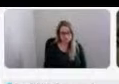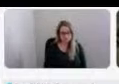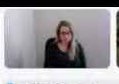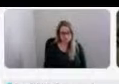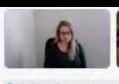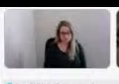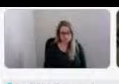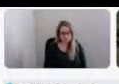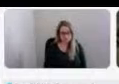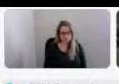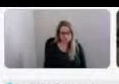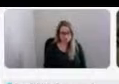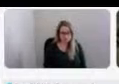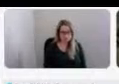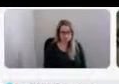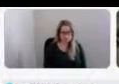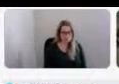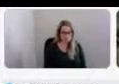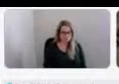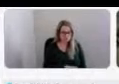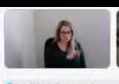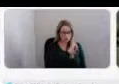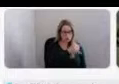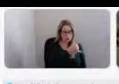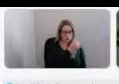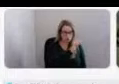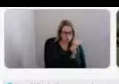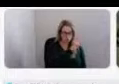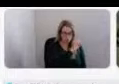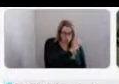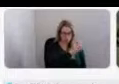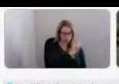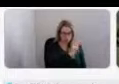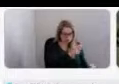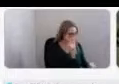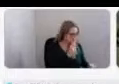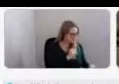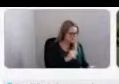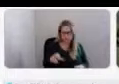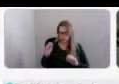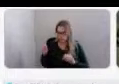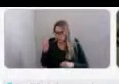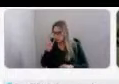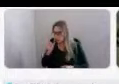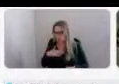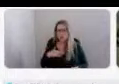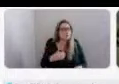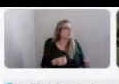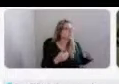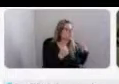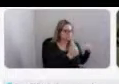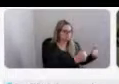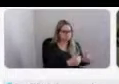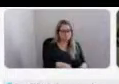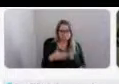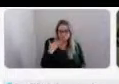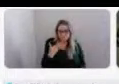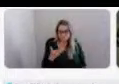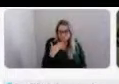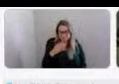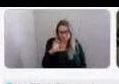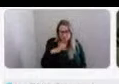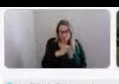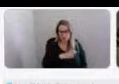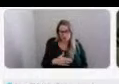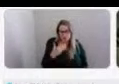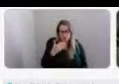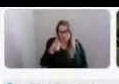the next speaker is julie pinzola julie can you hear us yes i can can you hear me yes please proceed thank you commissioners thank